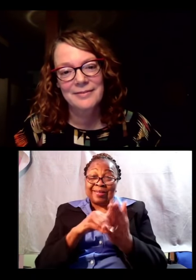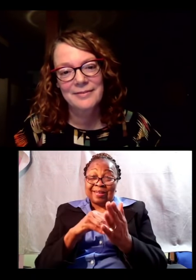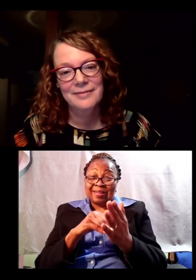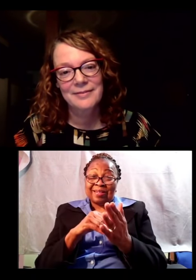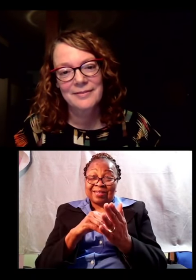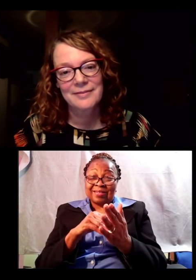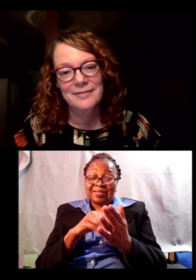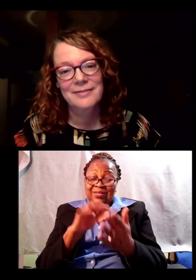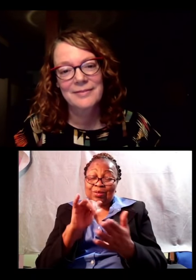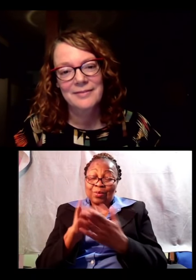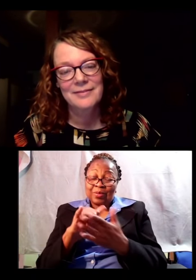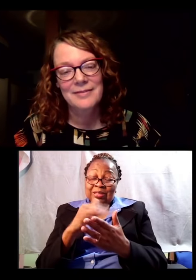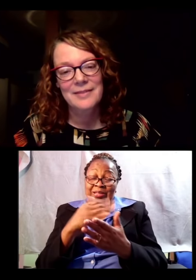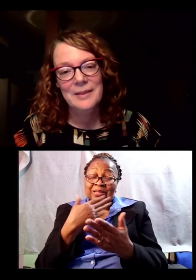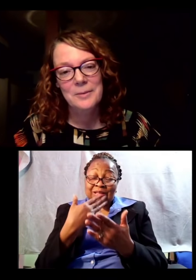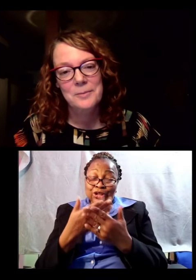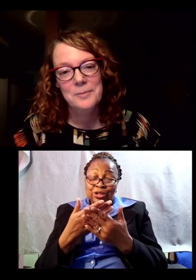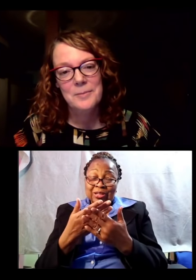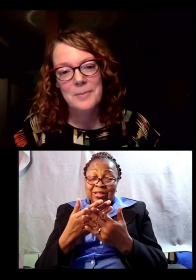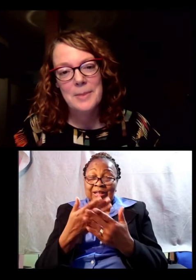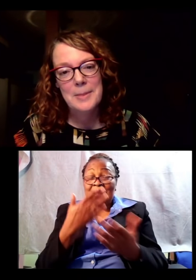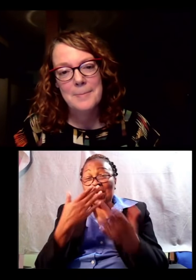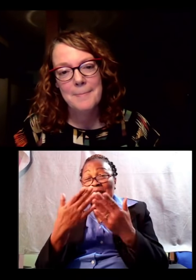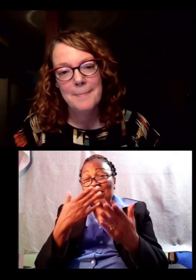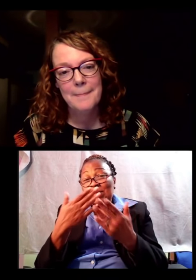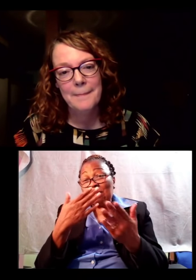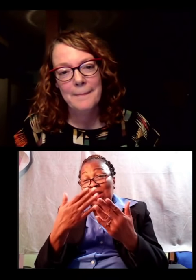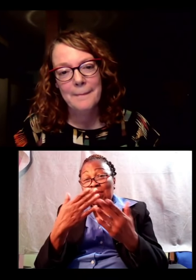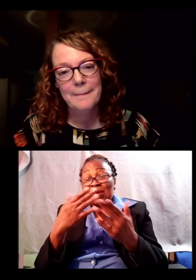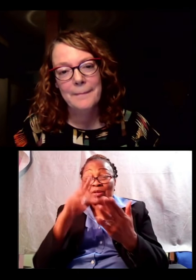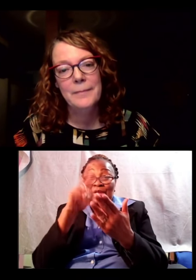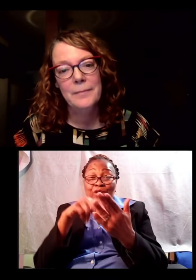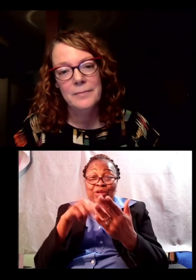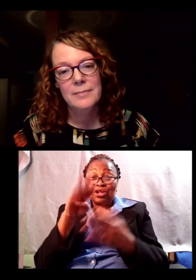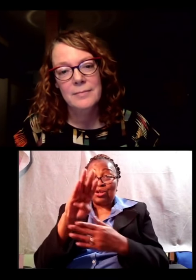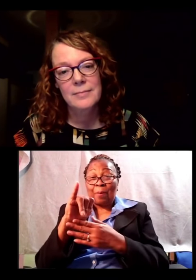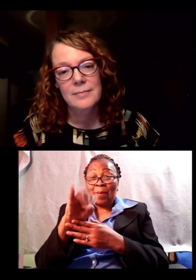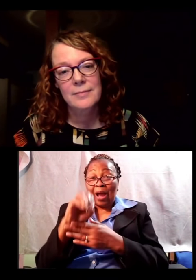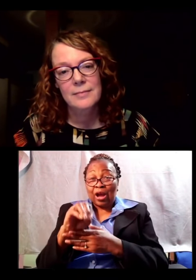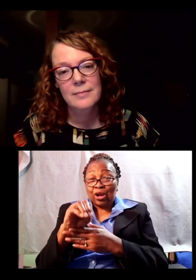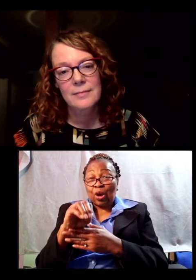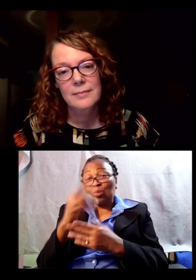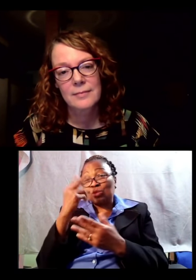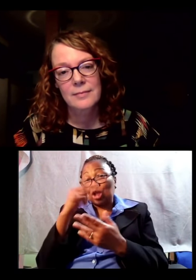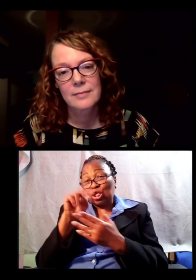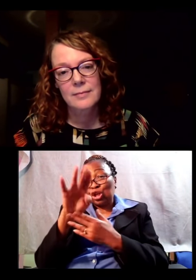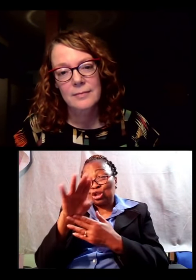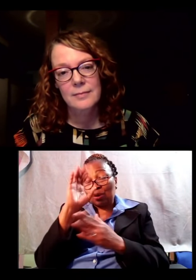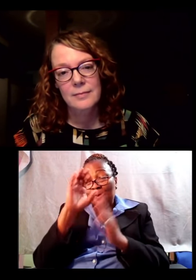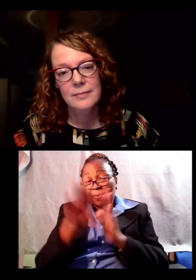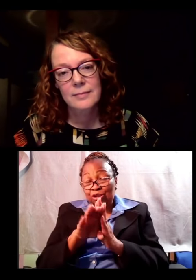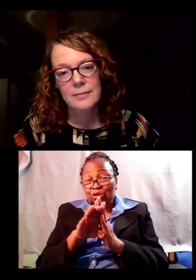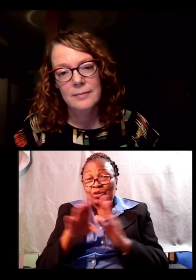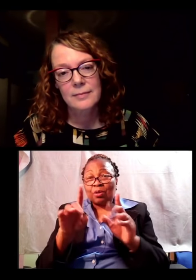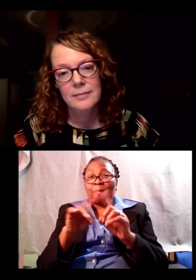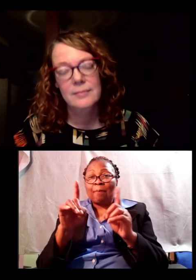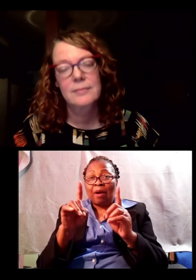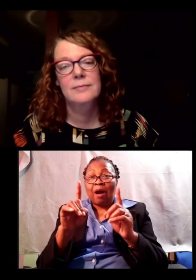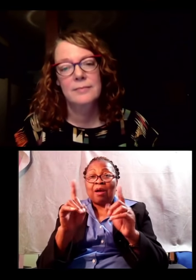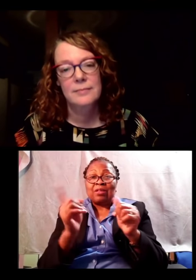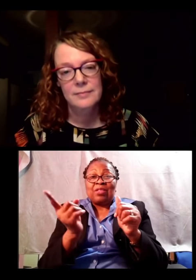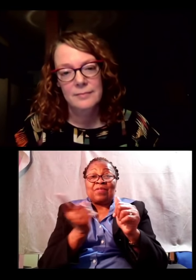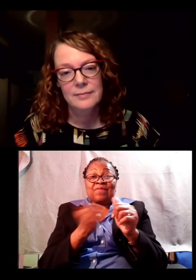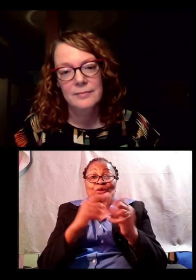so it's good. And then they might read your biography and look at your picture. But the next thing they do is open to the first